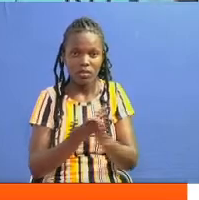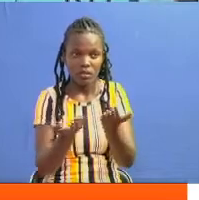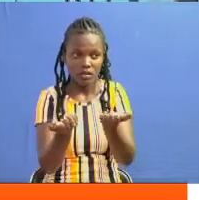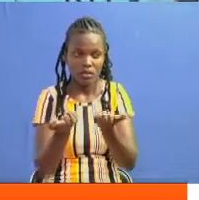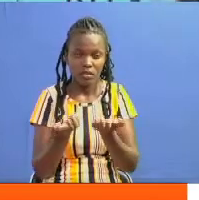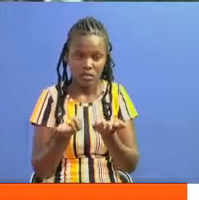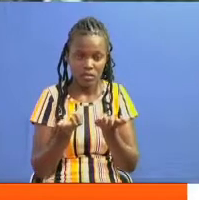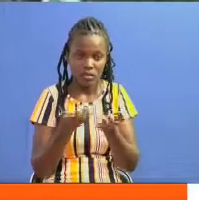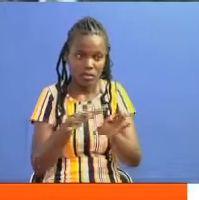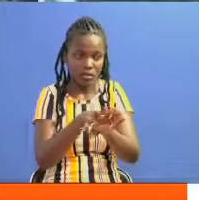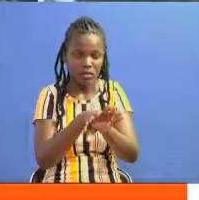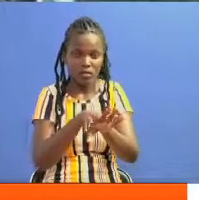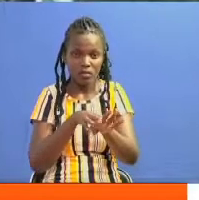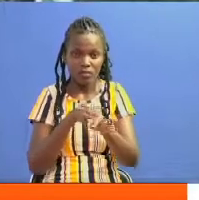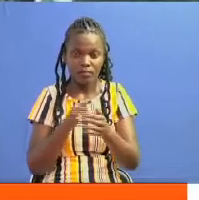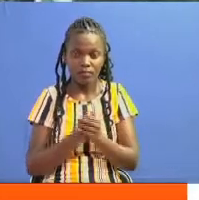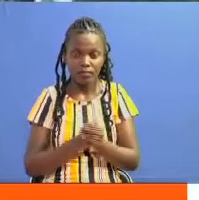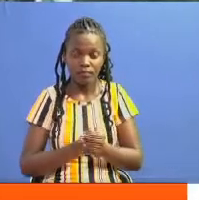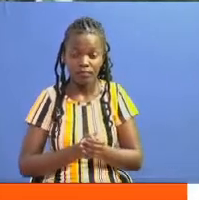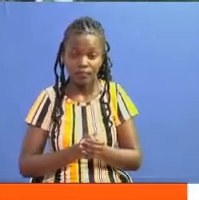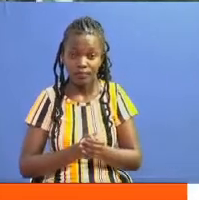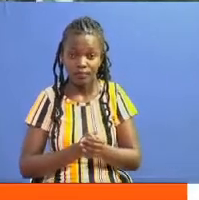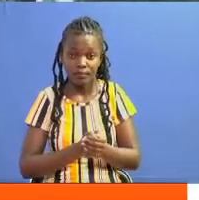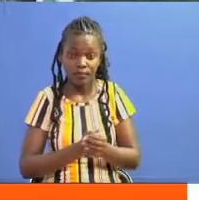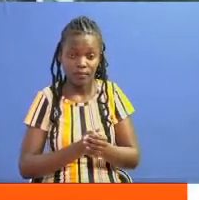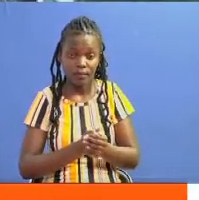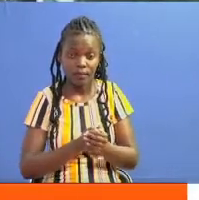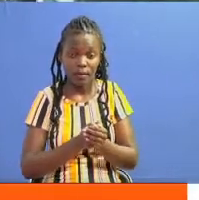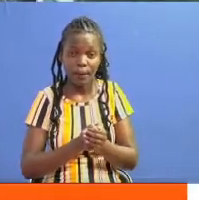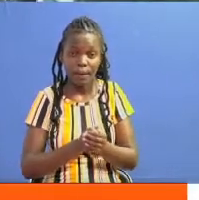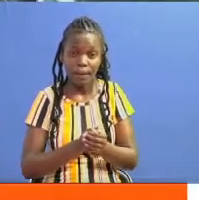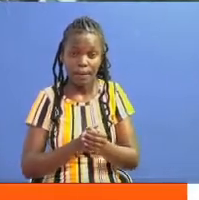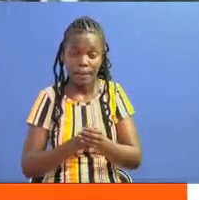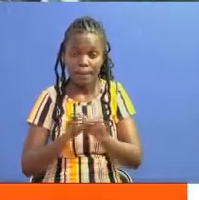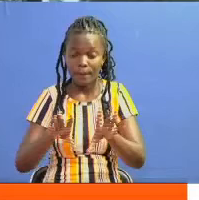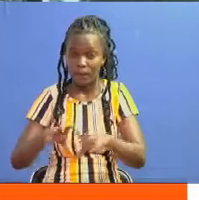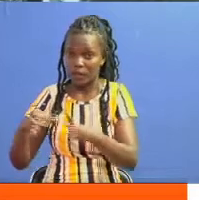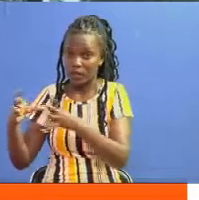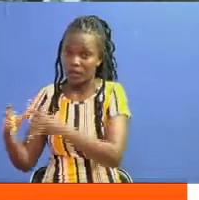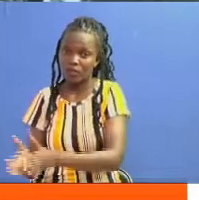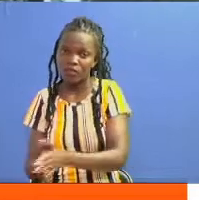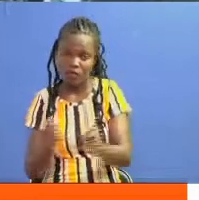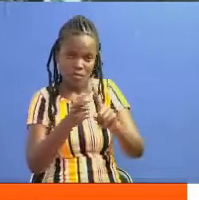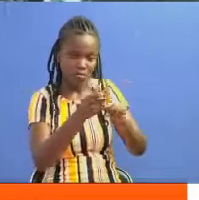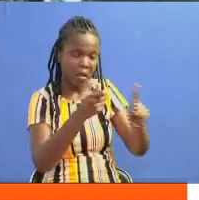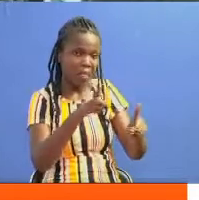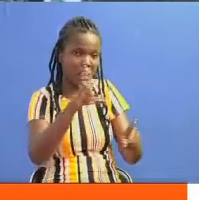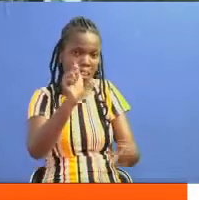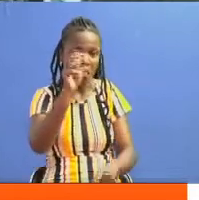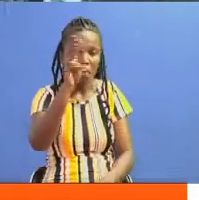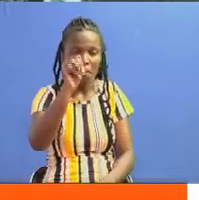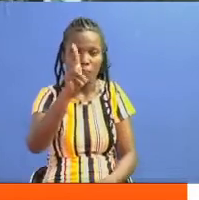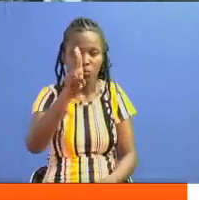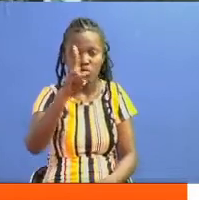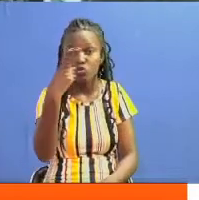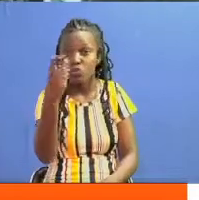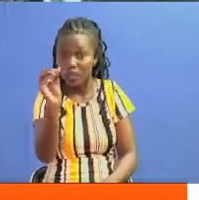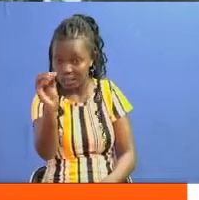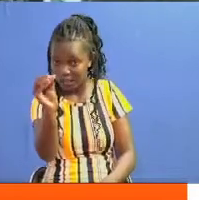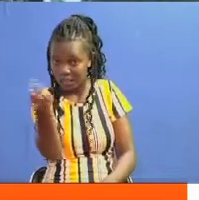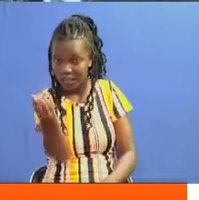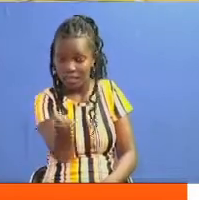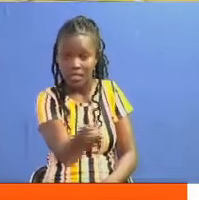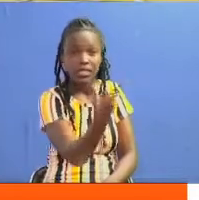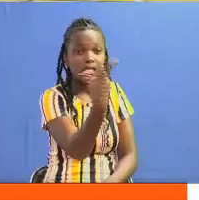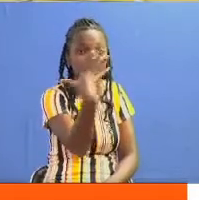Vifaa vingine vilivyohitajika kuanzisha uendeshaji wa bandari vitahamishwa kufikia bandari ya Lamu tarehe 20 mwezi